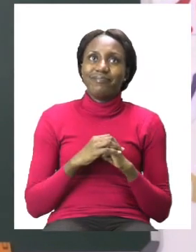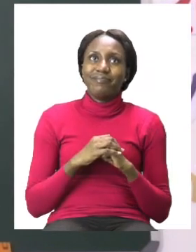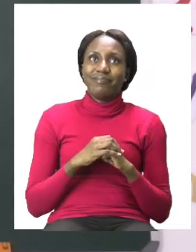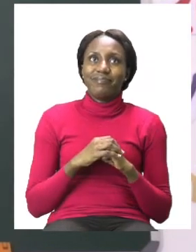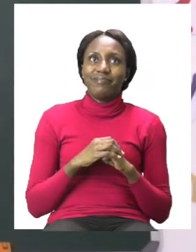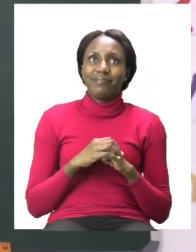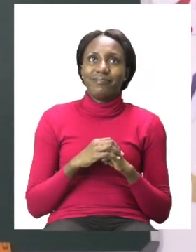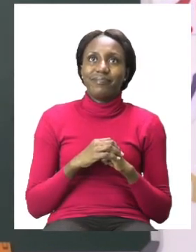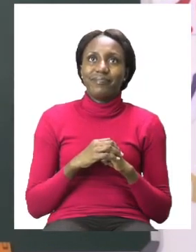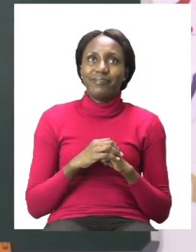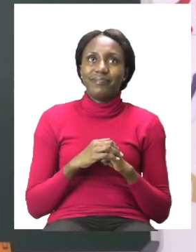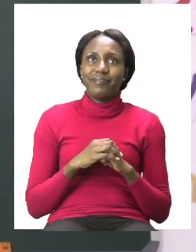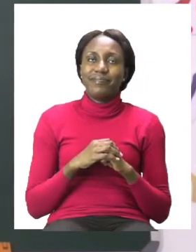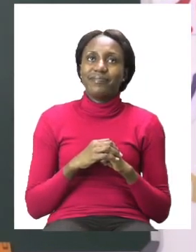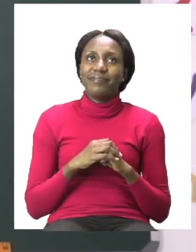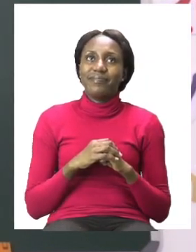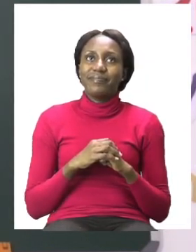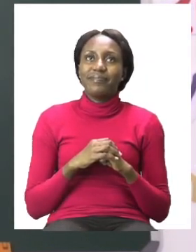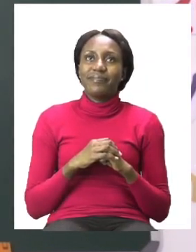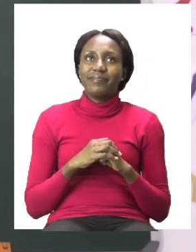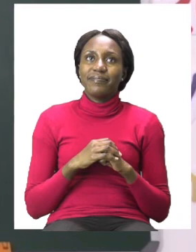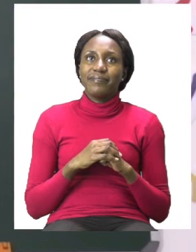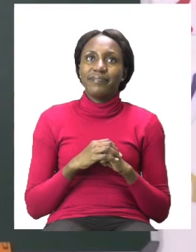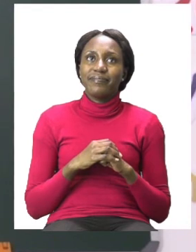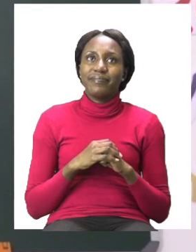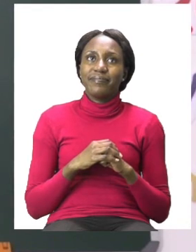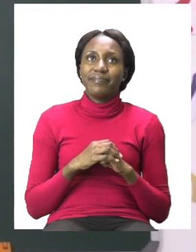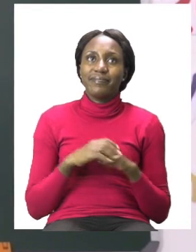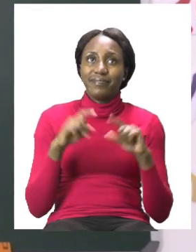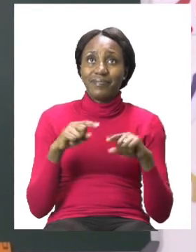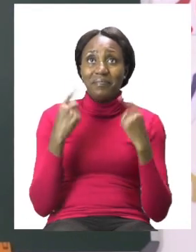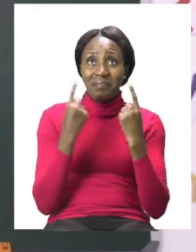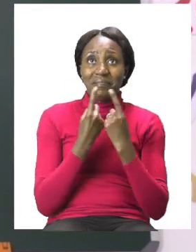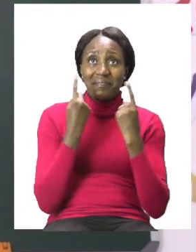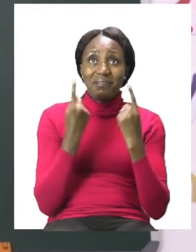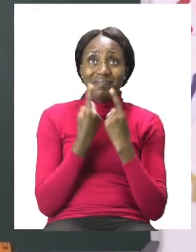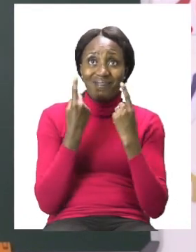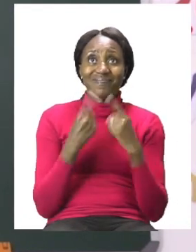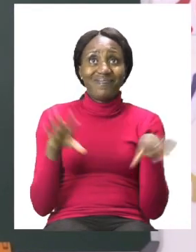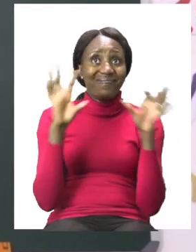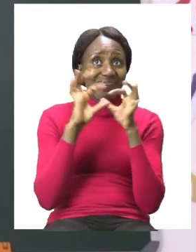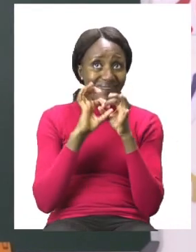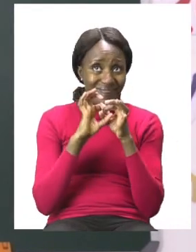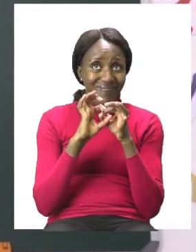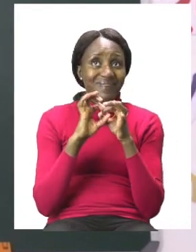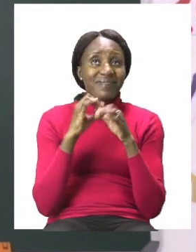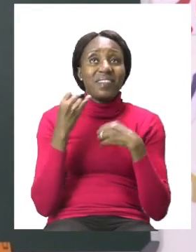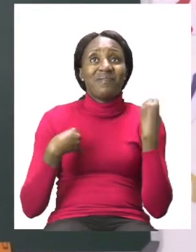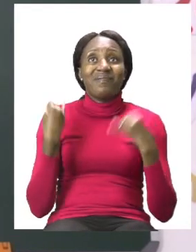also pretend to be wiping them. Play this game with someone, boys and girls, and you will have so much